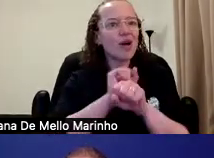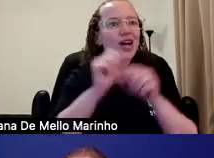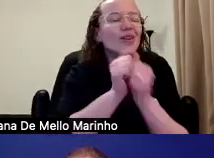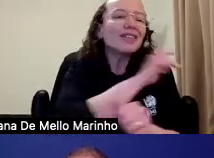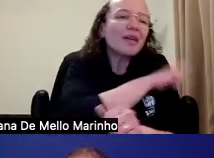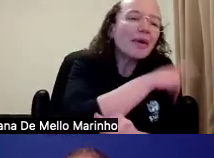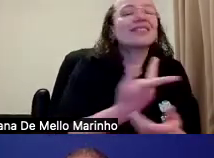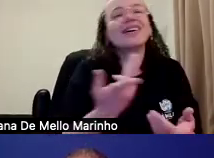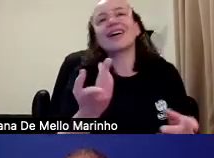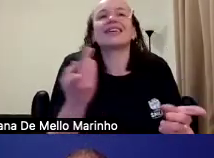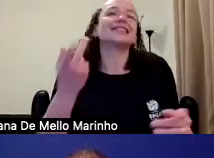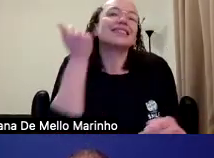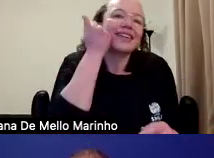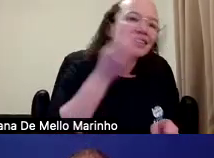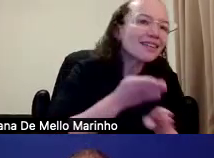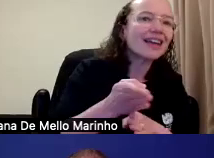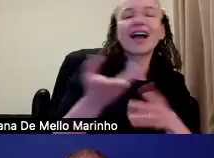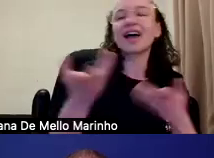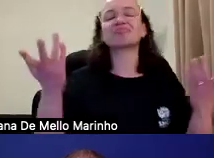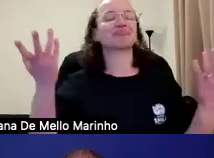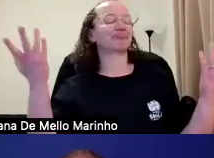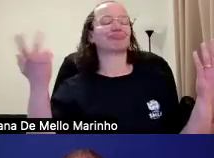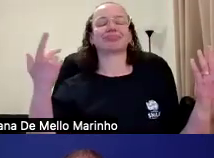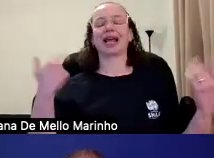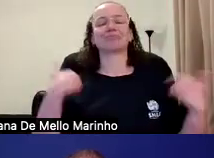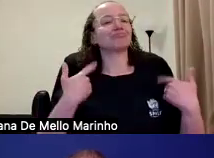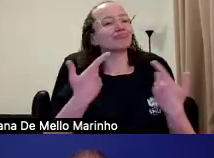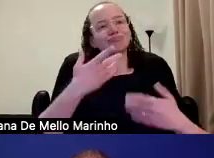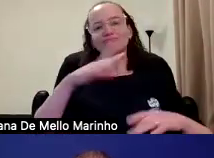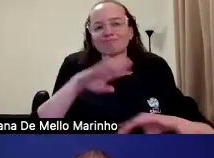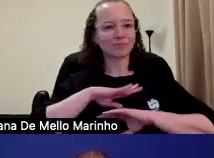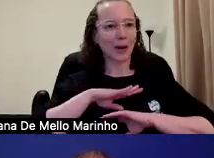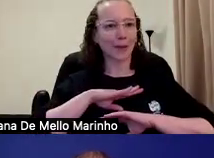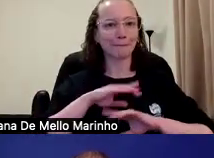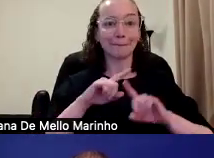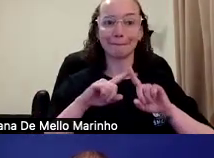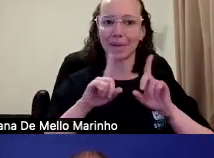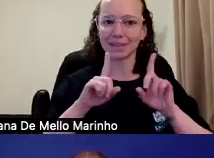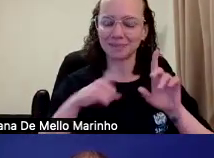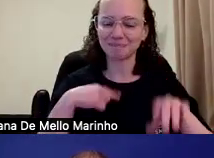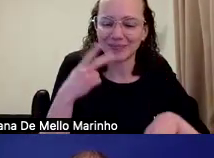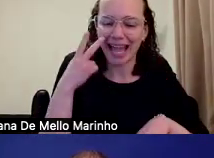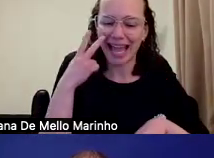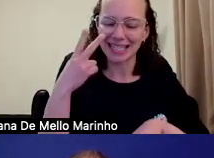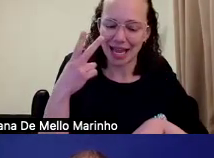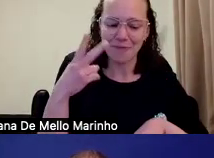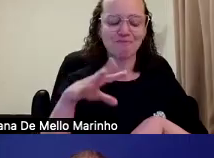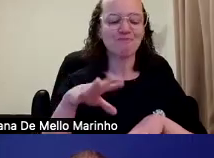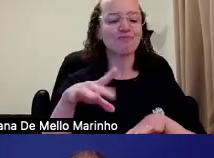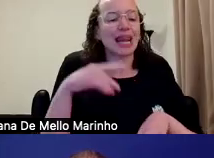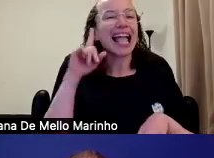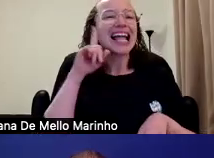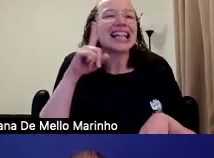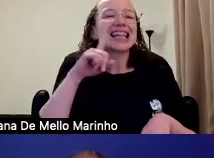the good and bad is I still work with the patients and in the dental field, and I enjoy that. But